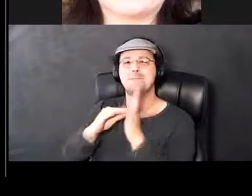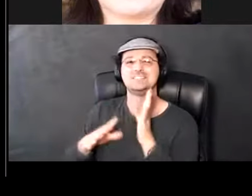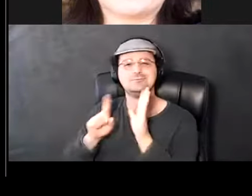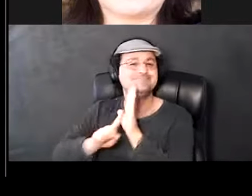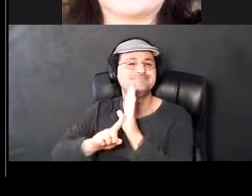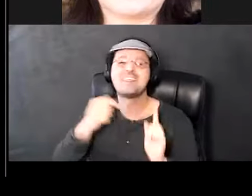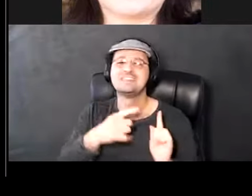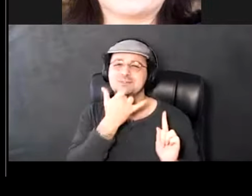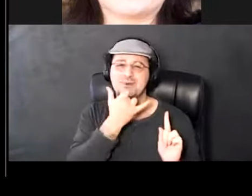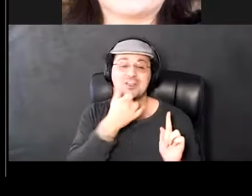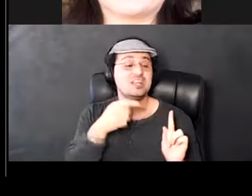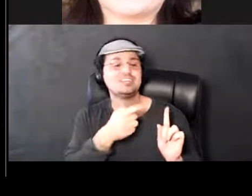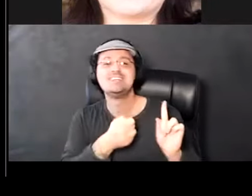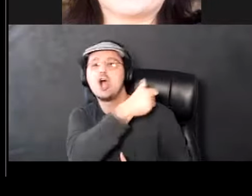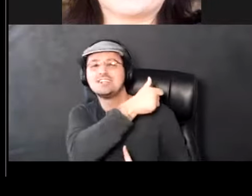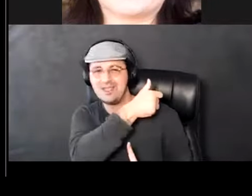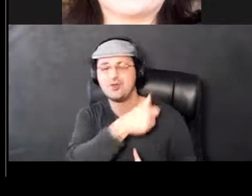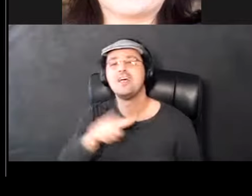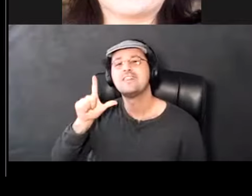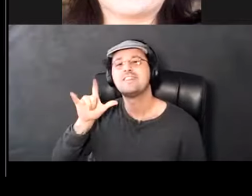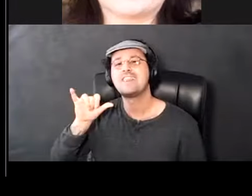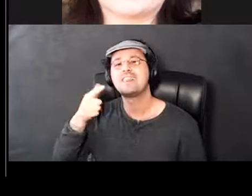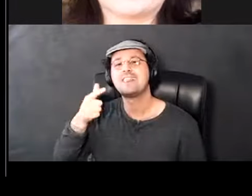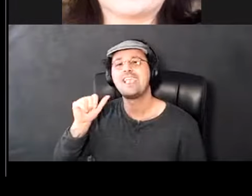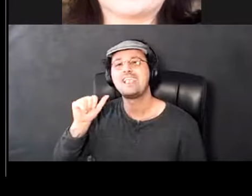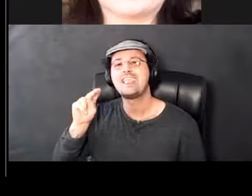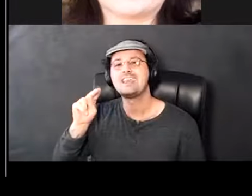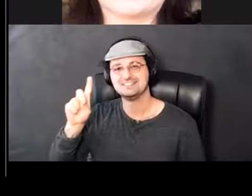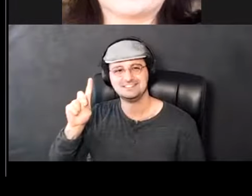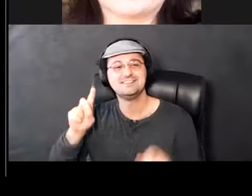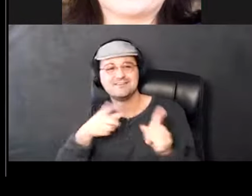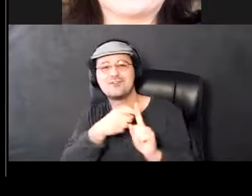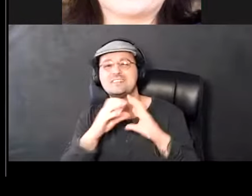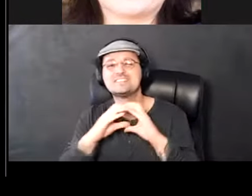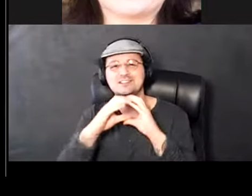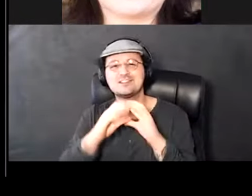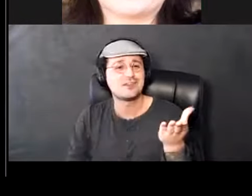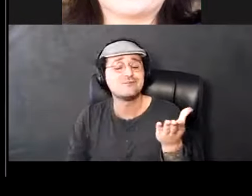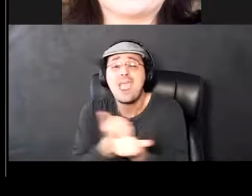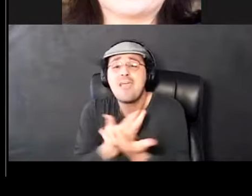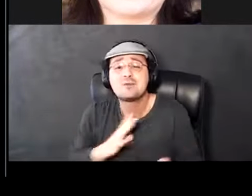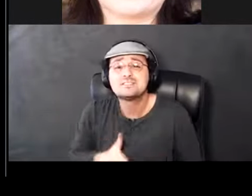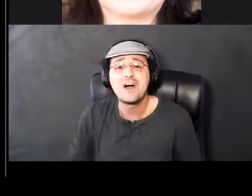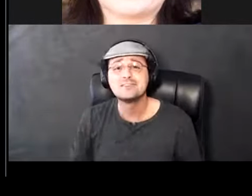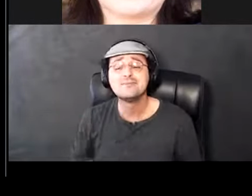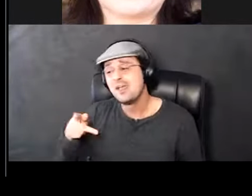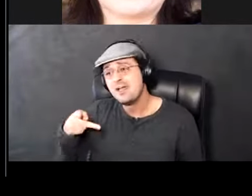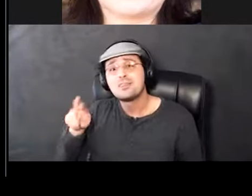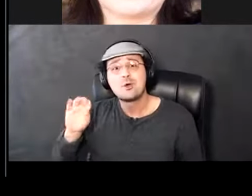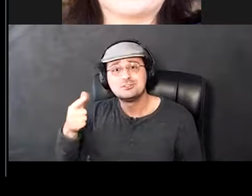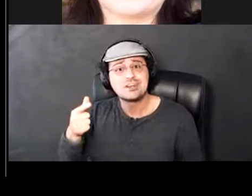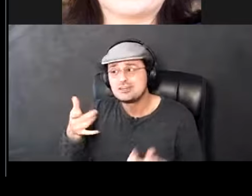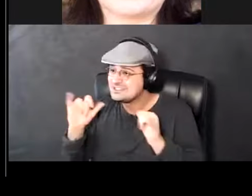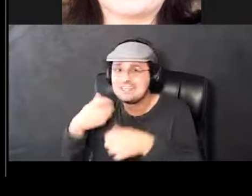hedgehog ligand from these cells up here, and everything was fine. The progenitors made oligodendrocytes with the